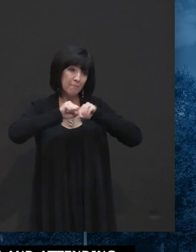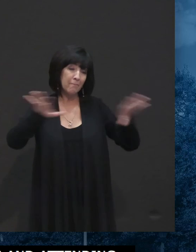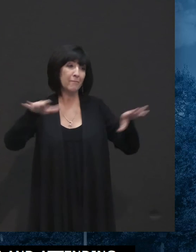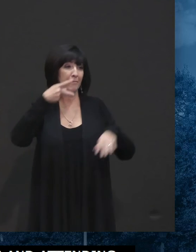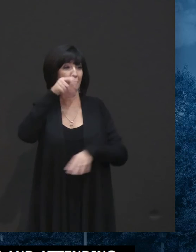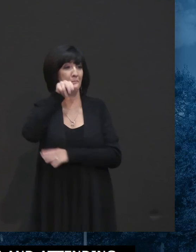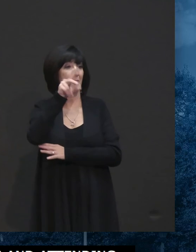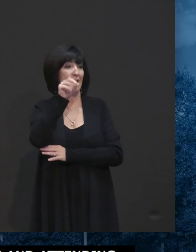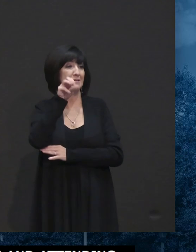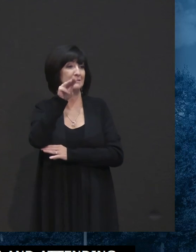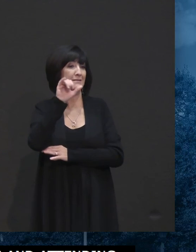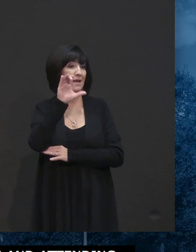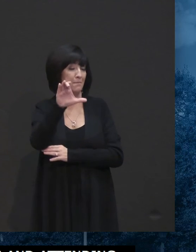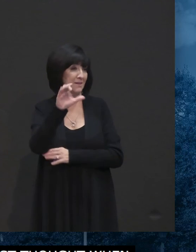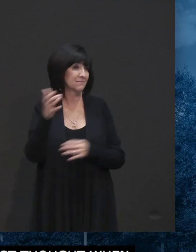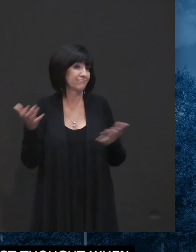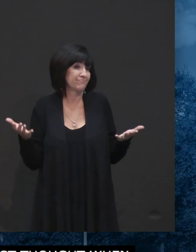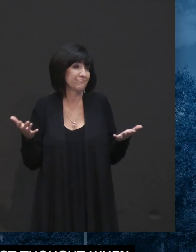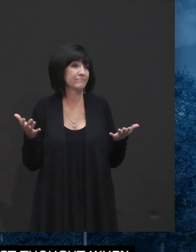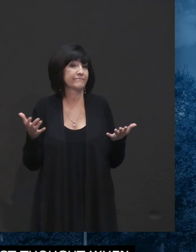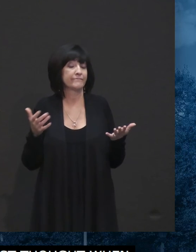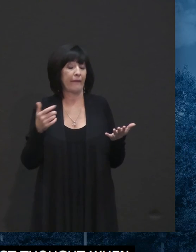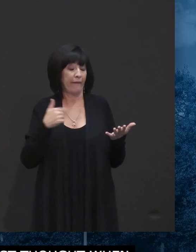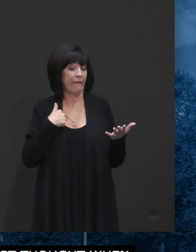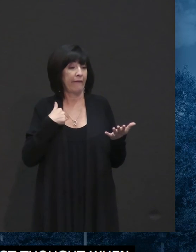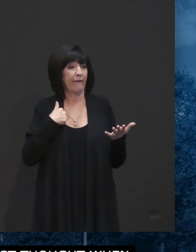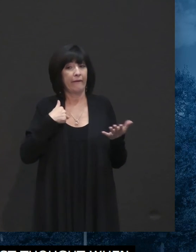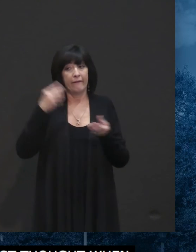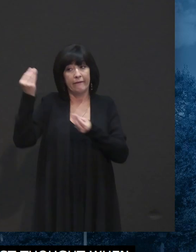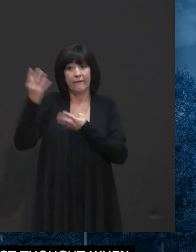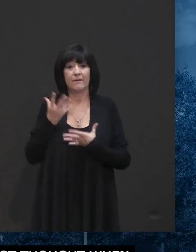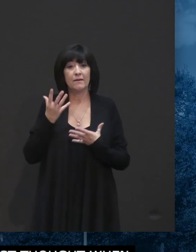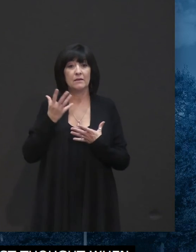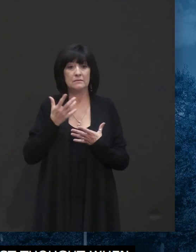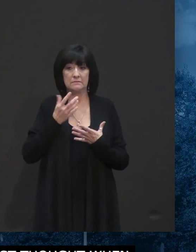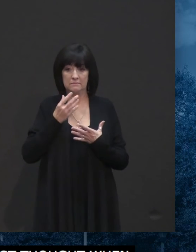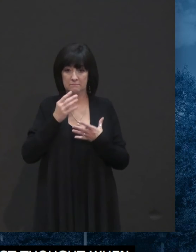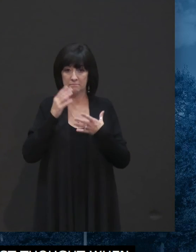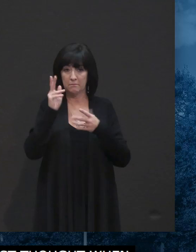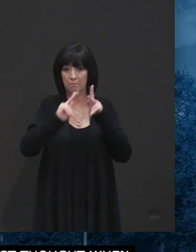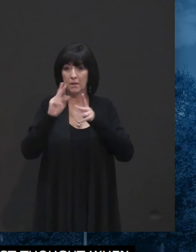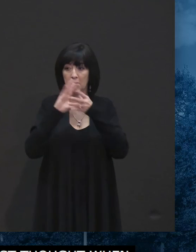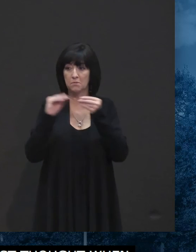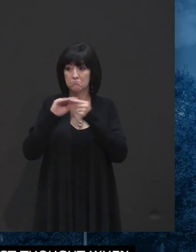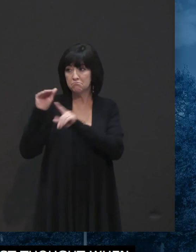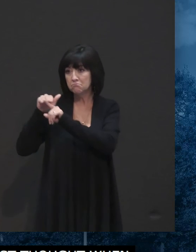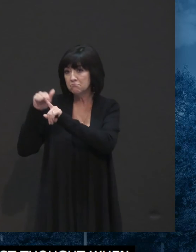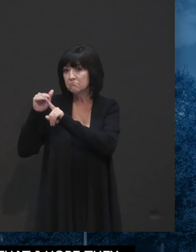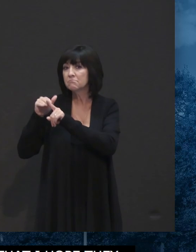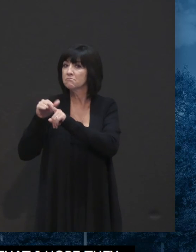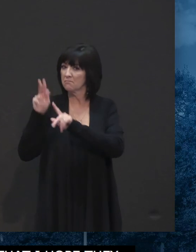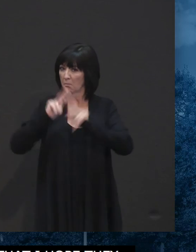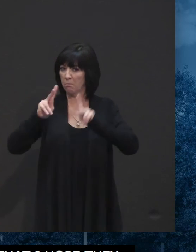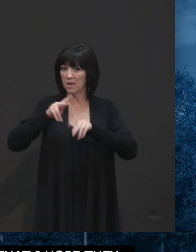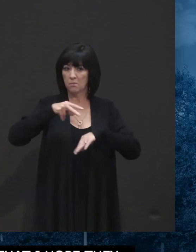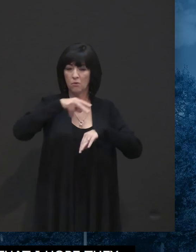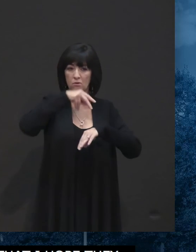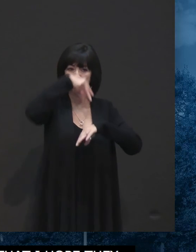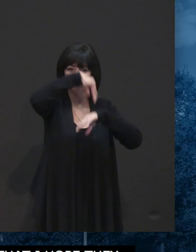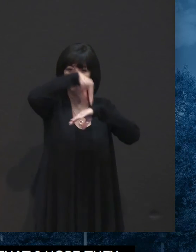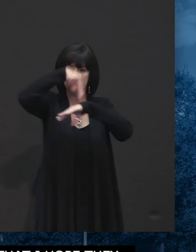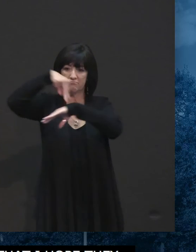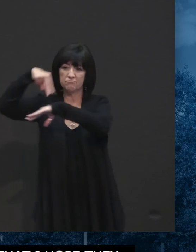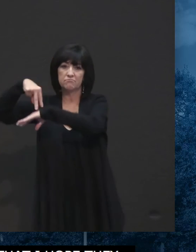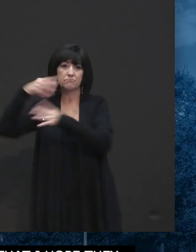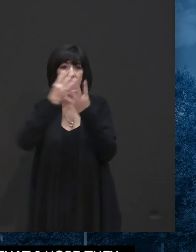people lining up against the fence is I hope they were social distance and wearing face coverings. And I think, that tends to be where